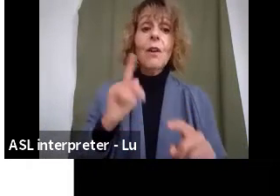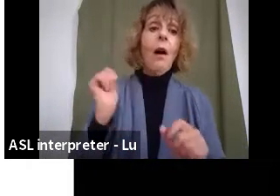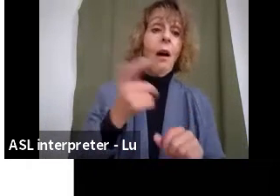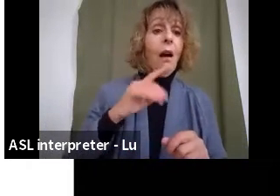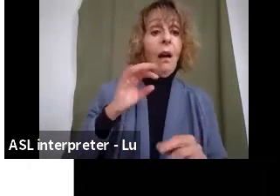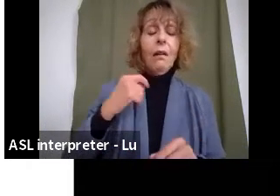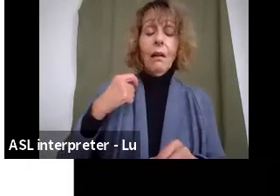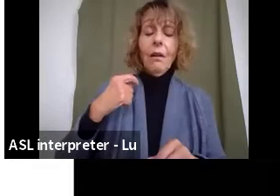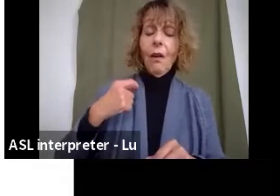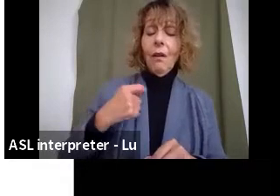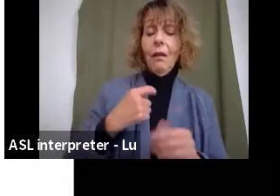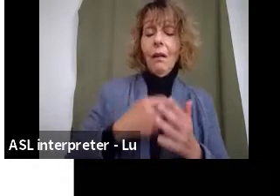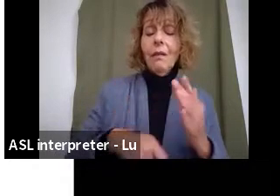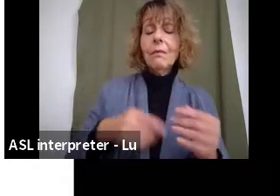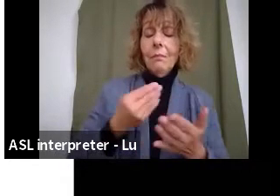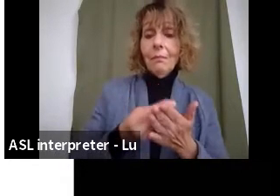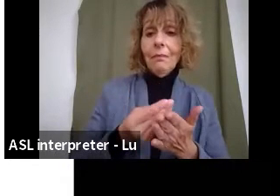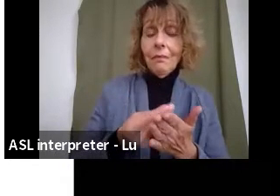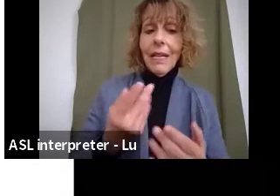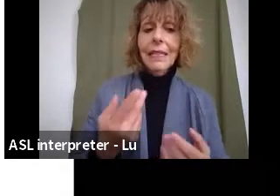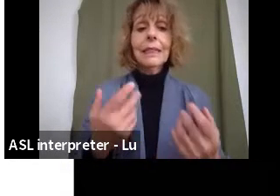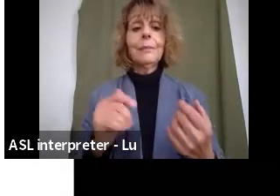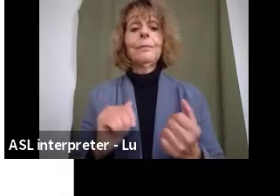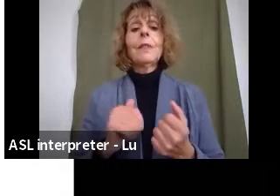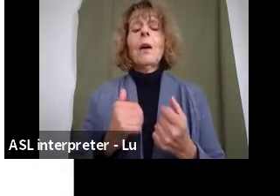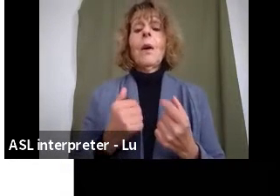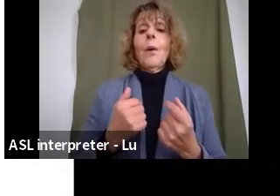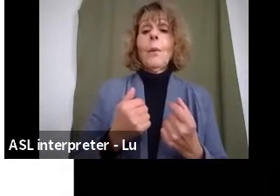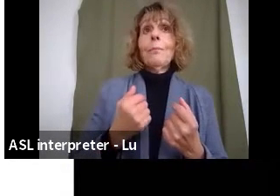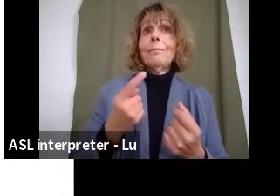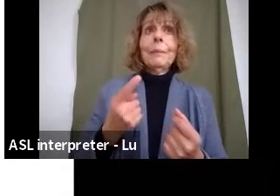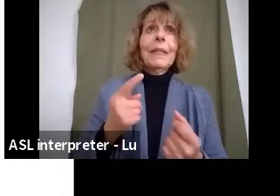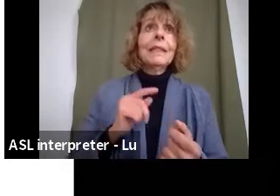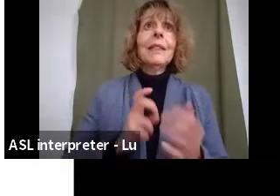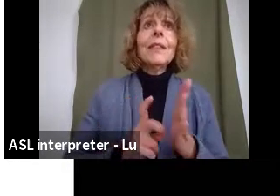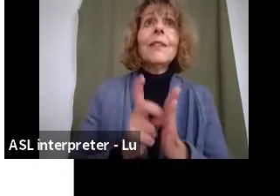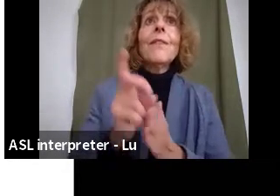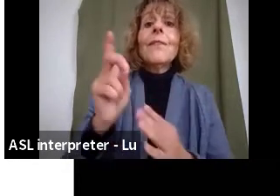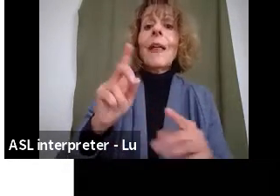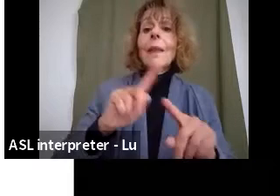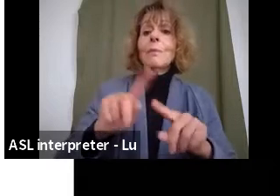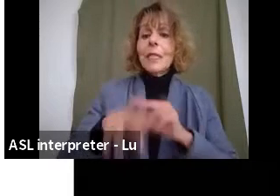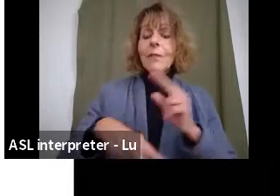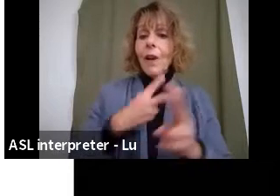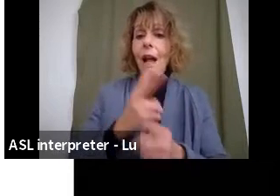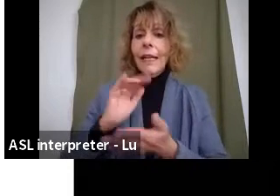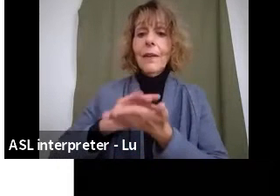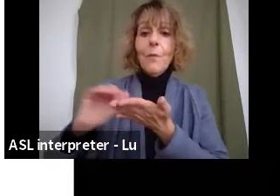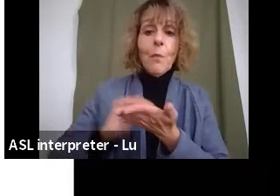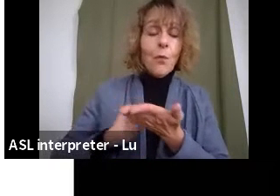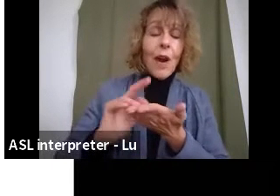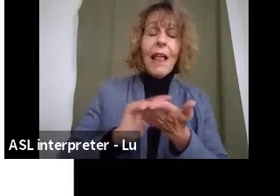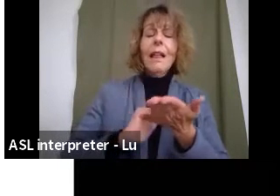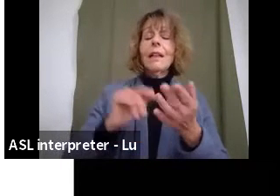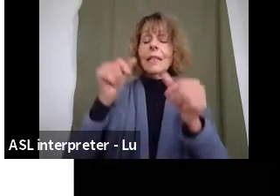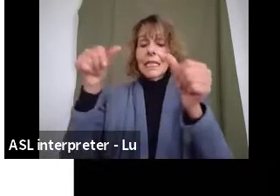putting in a ramp or providing braille or an audio recording or sign language interpreters or any kind of adaptive equipment.